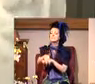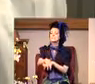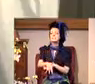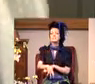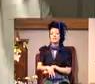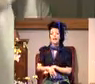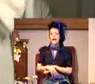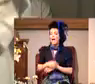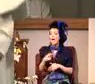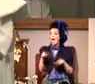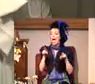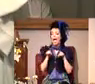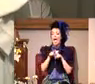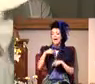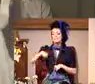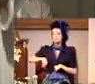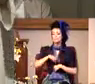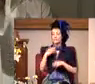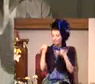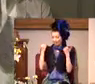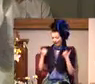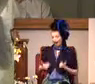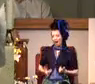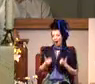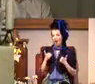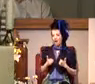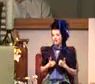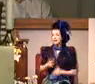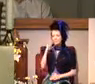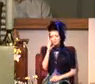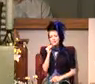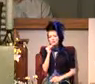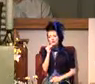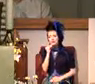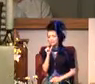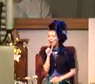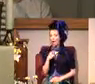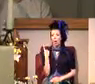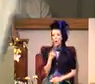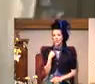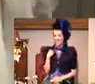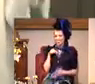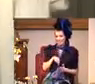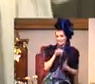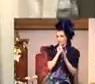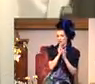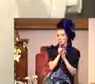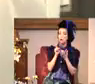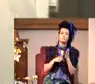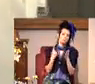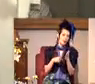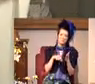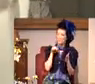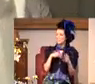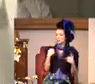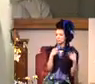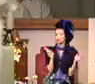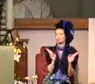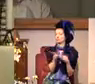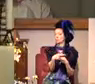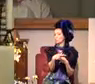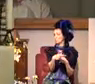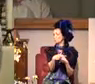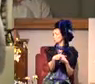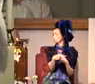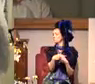we experience that resurrection joy, not just for this moment. Because sometimes it's easy when we're in this room and in this